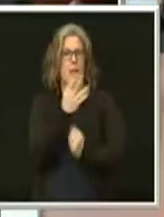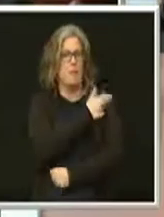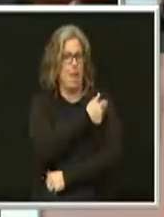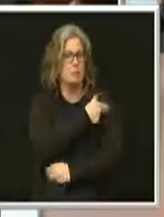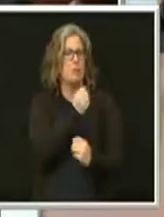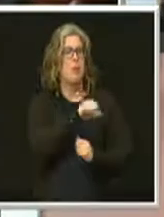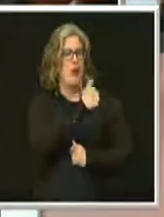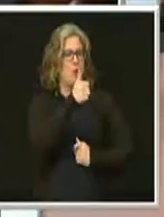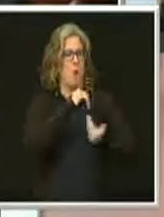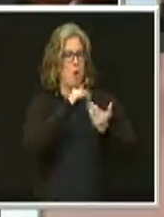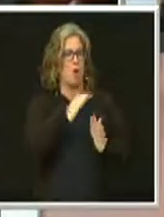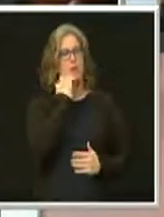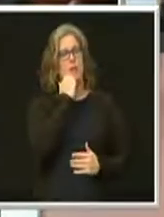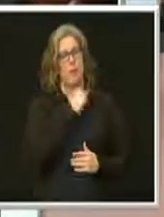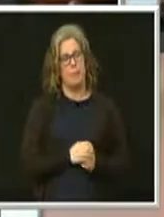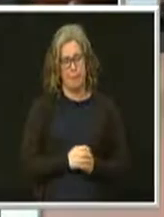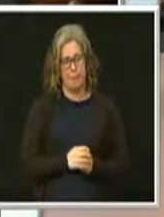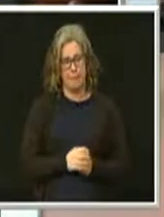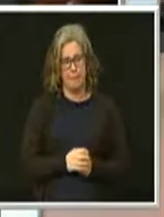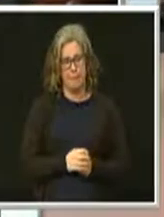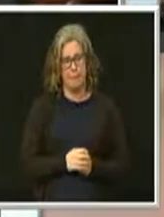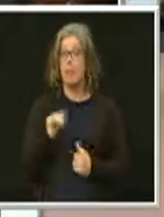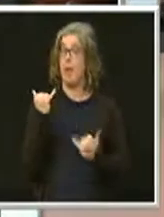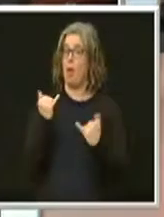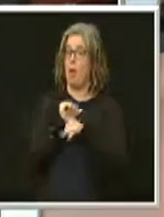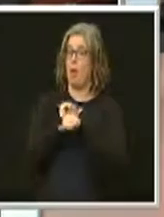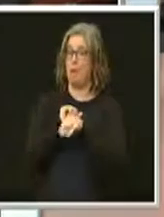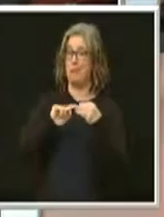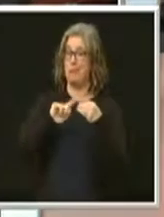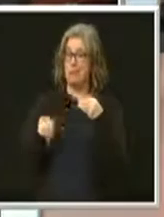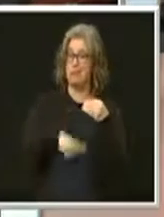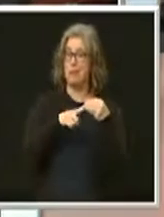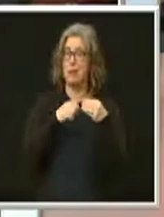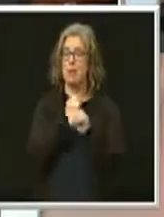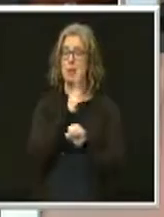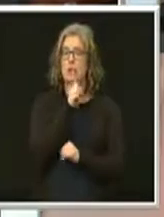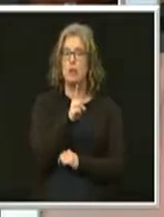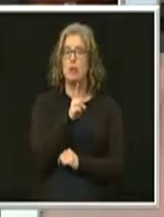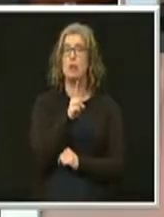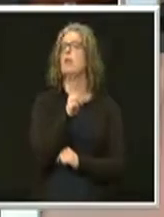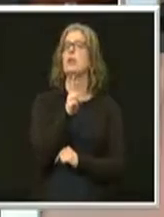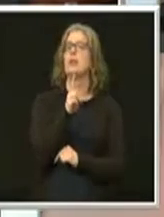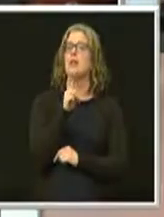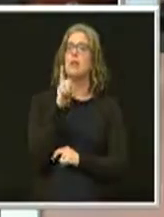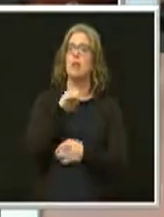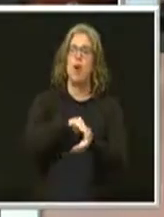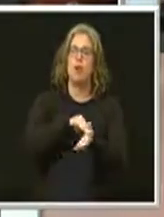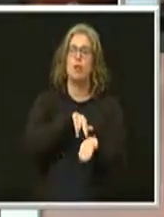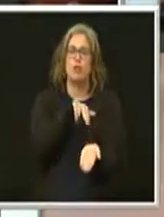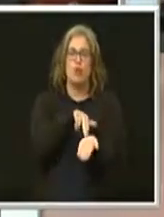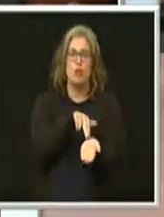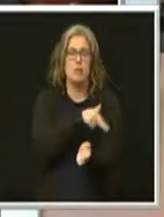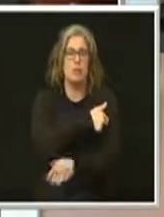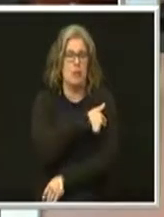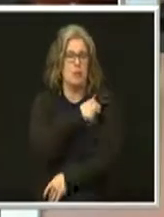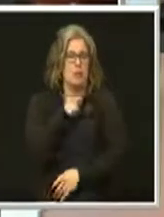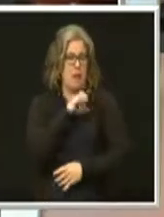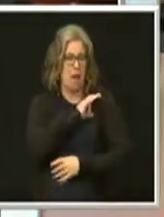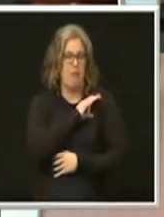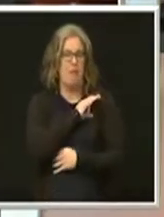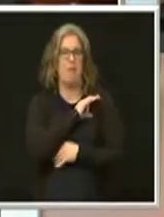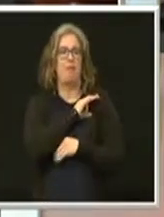partners every day. We're also working around the clock to make sure that our doctors, nurses, hospital staff,